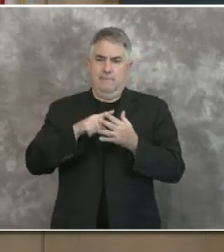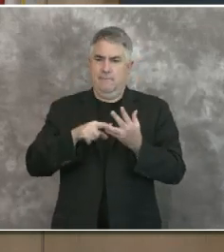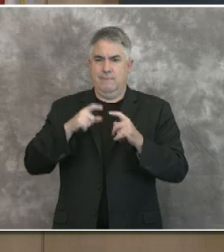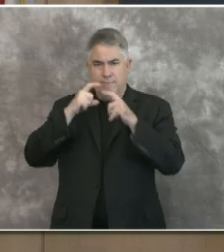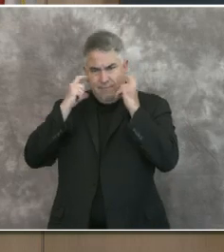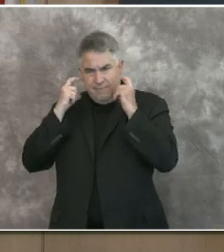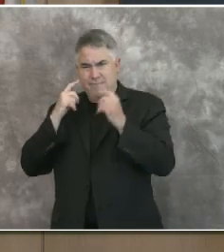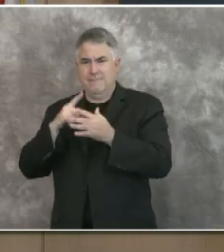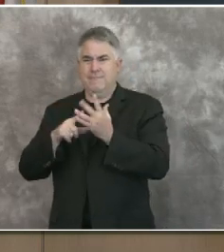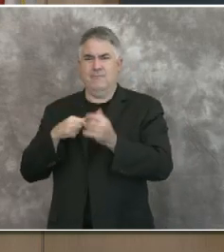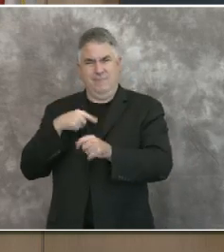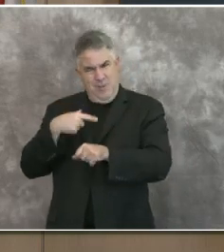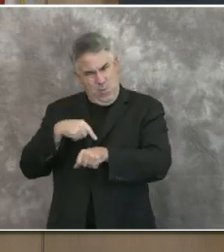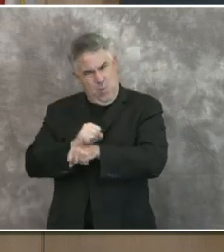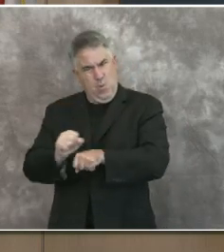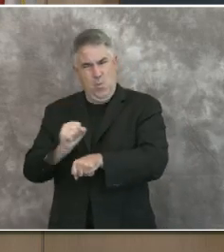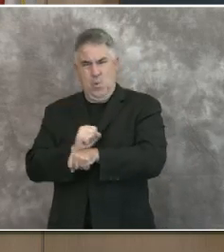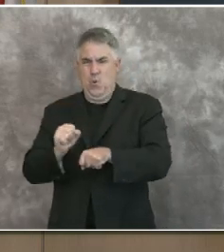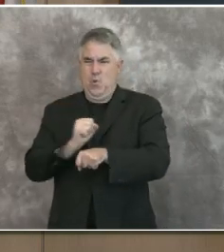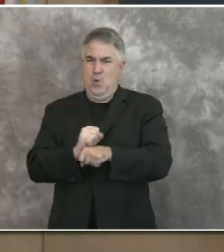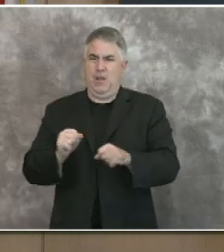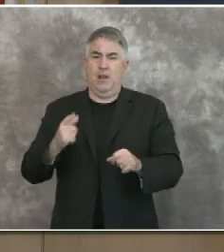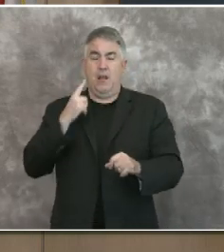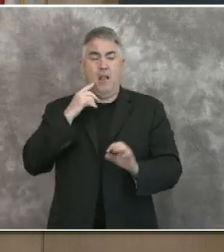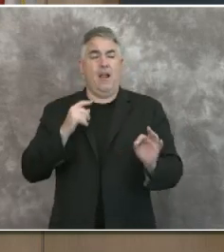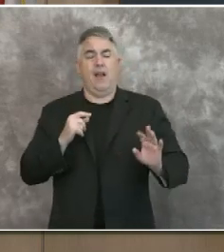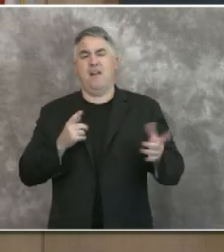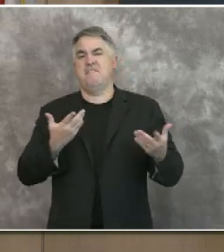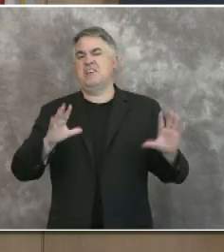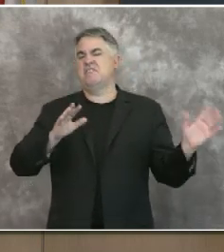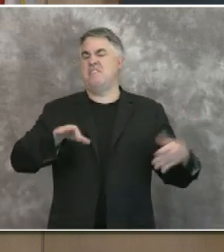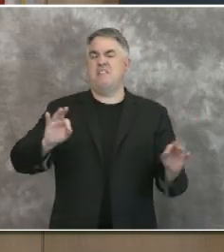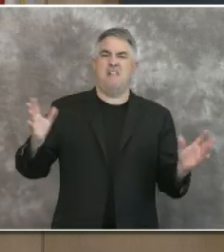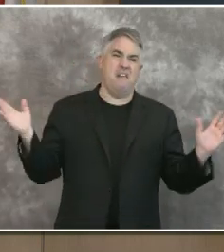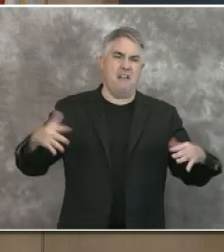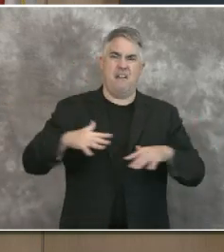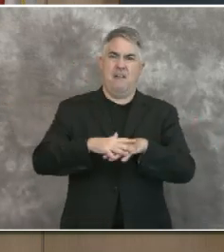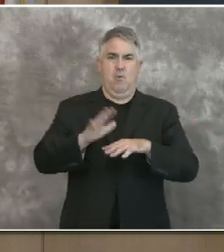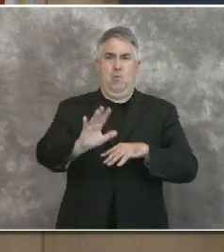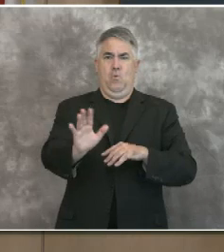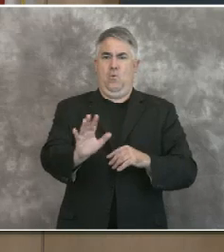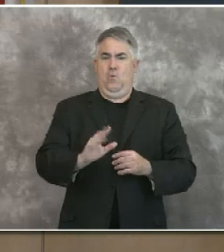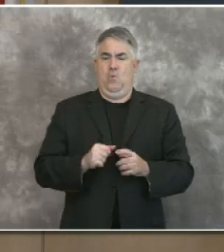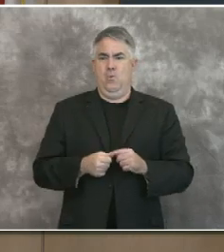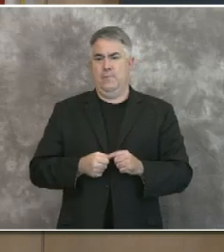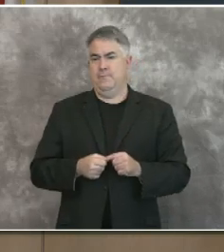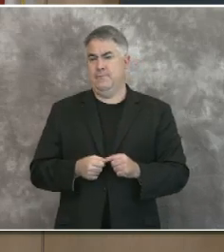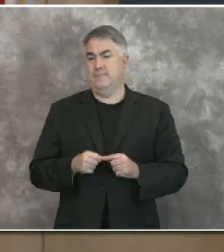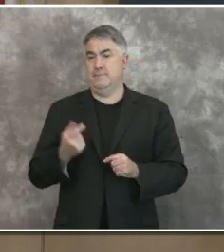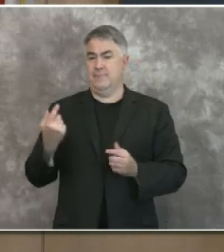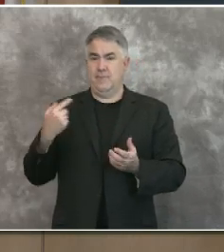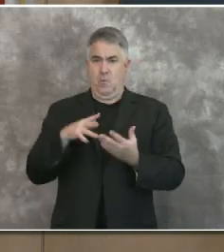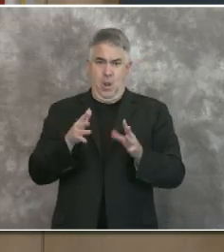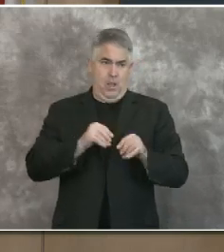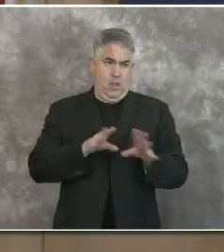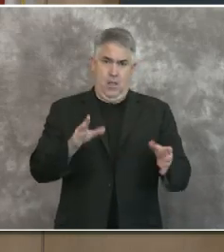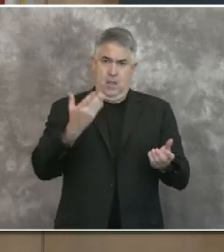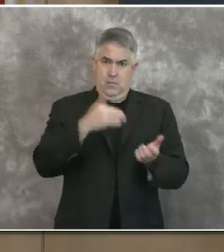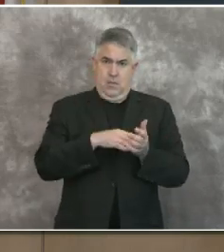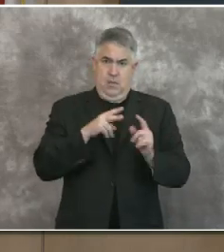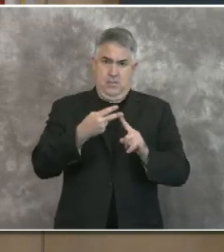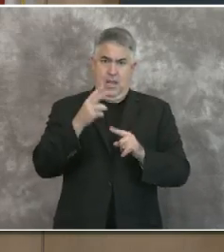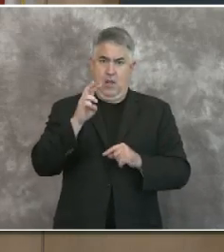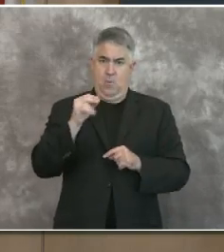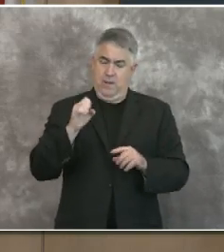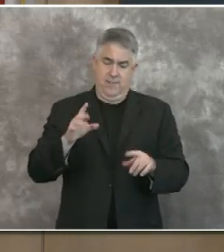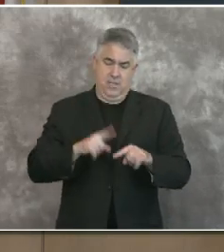gains, and we certainly don't want to let our guard down and risk a resurgence of the virus that could